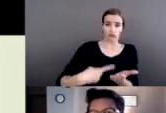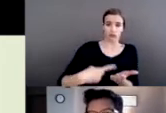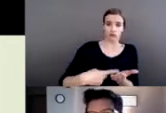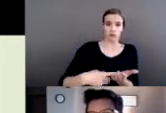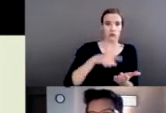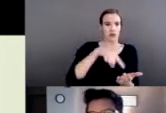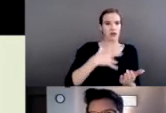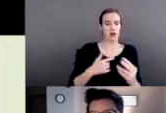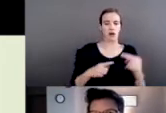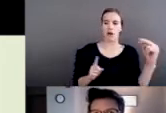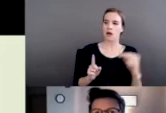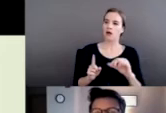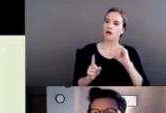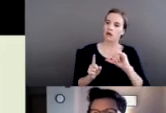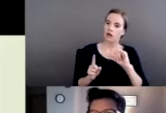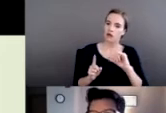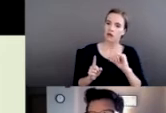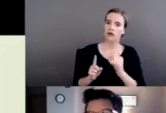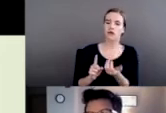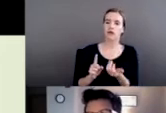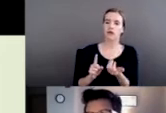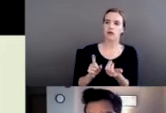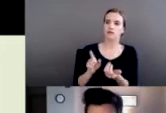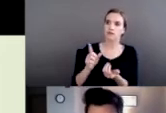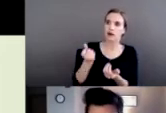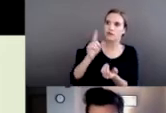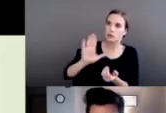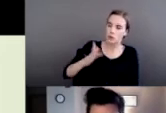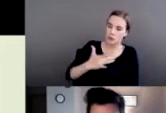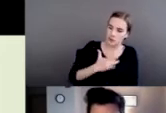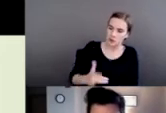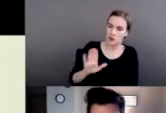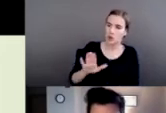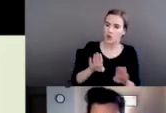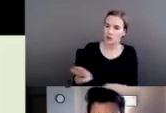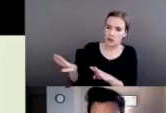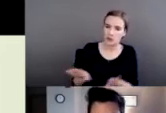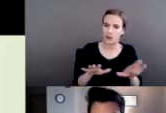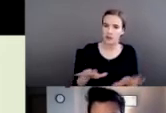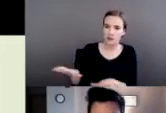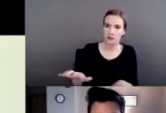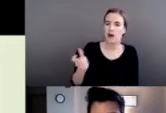you are the way you are, why you do the things that you do. It can also